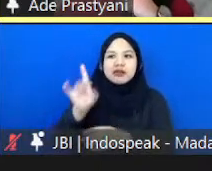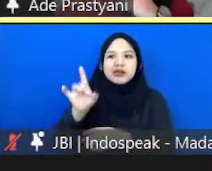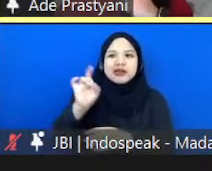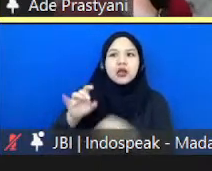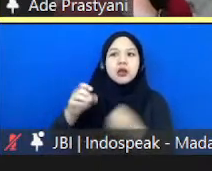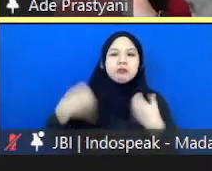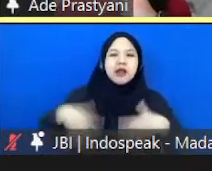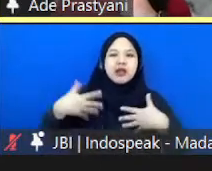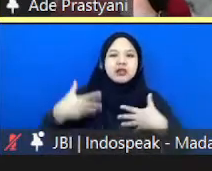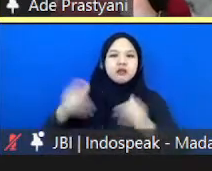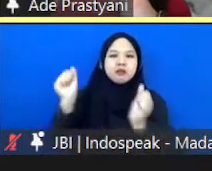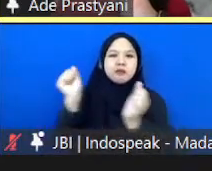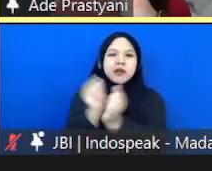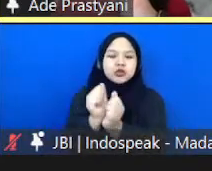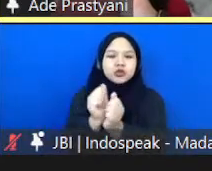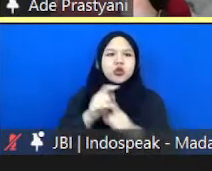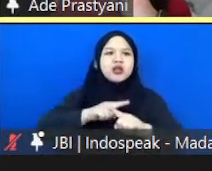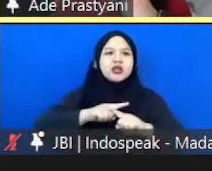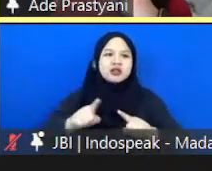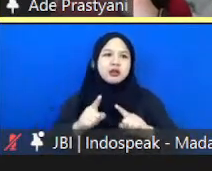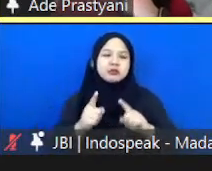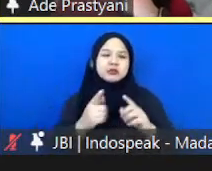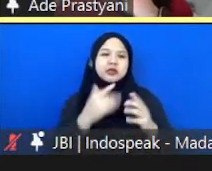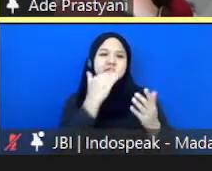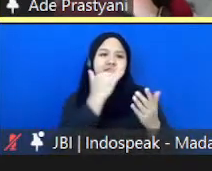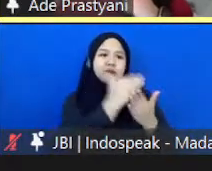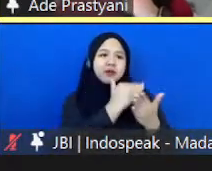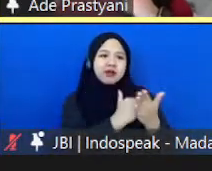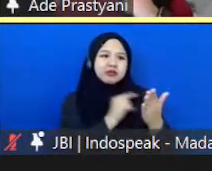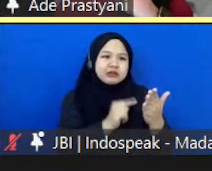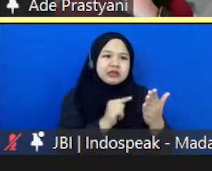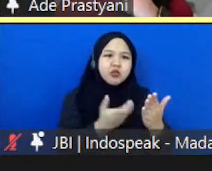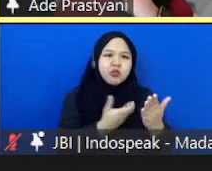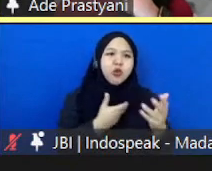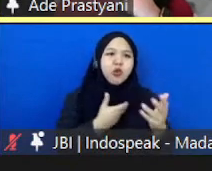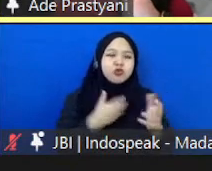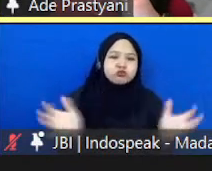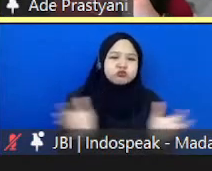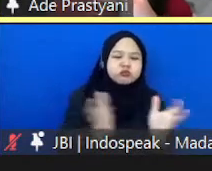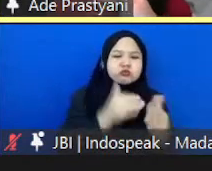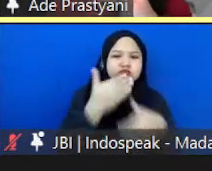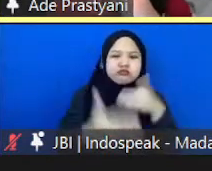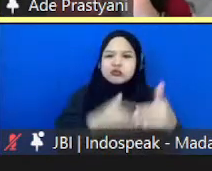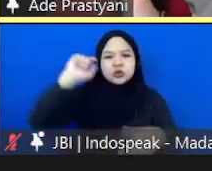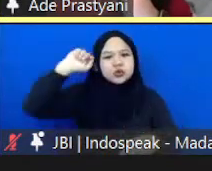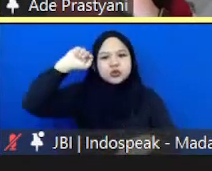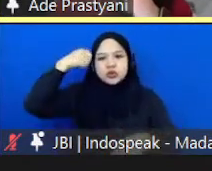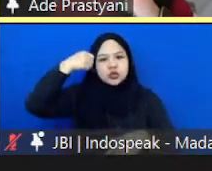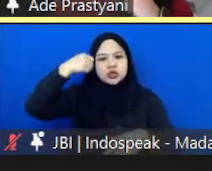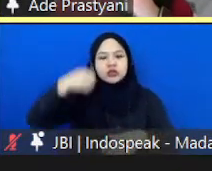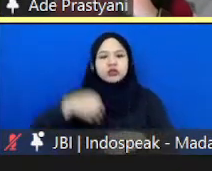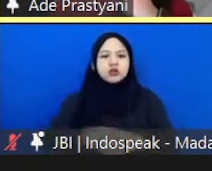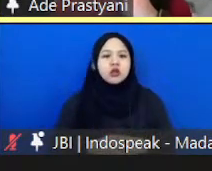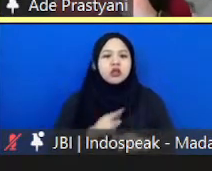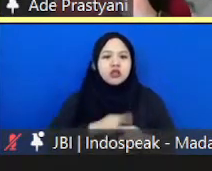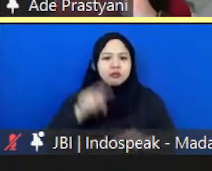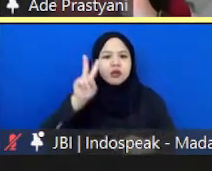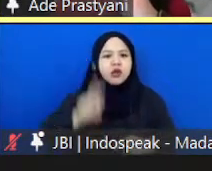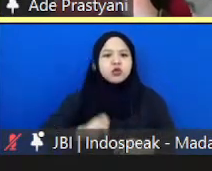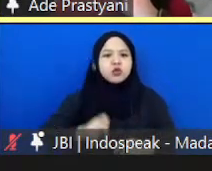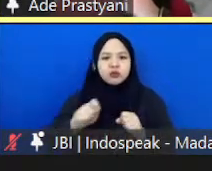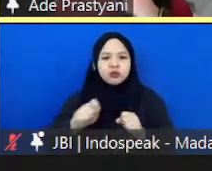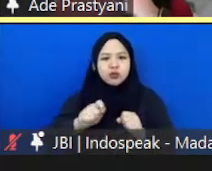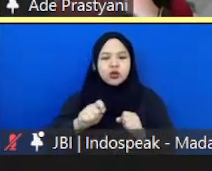in reality, enforcement of this law is hard, as oftentimes it is a communal decision to restrain someone that is considered